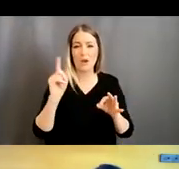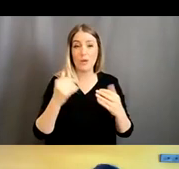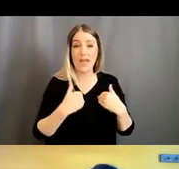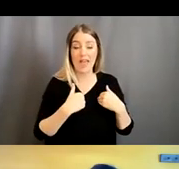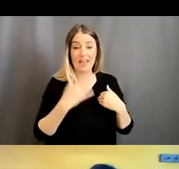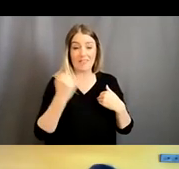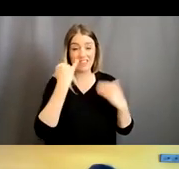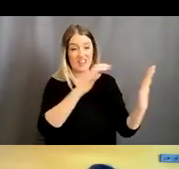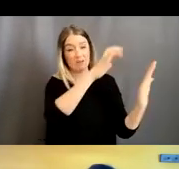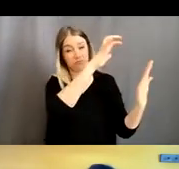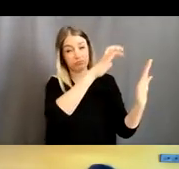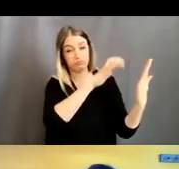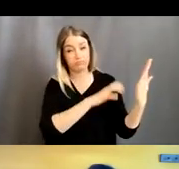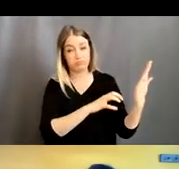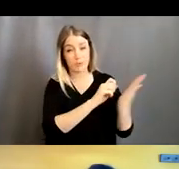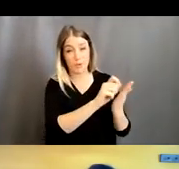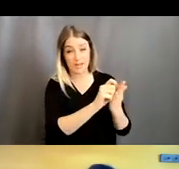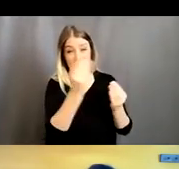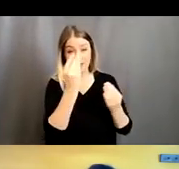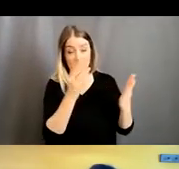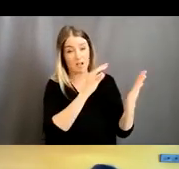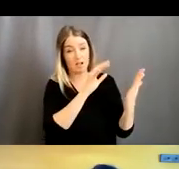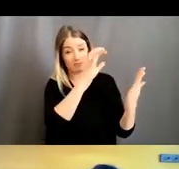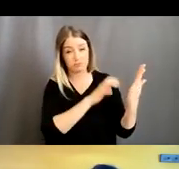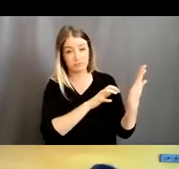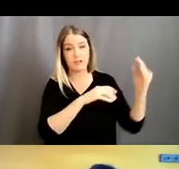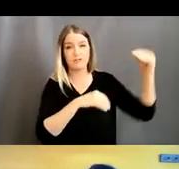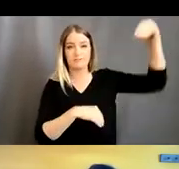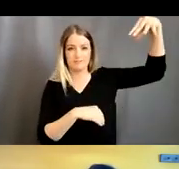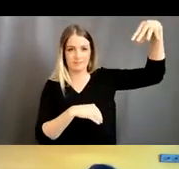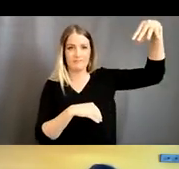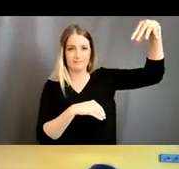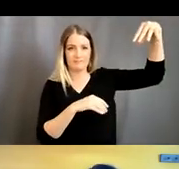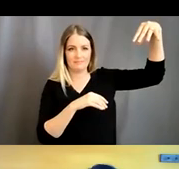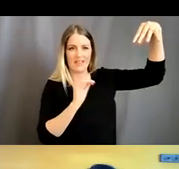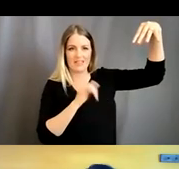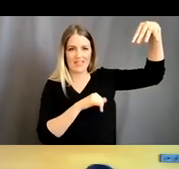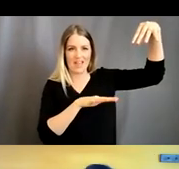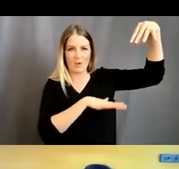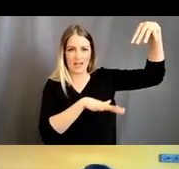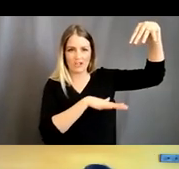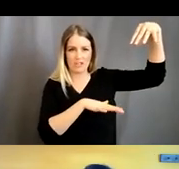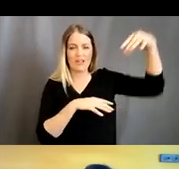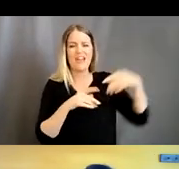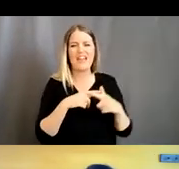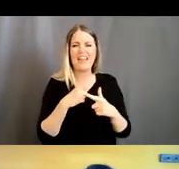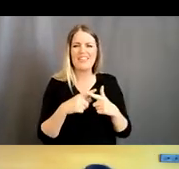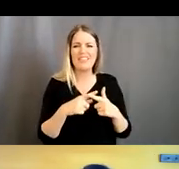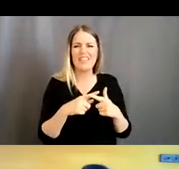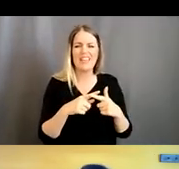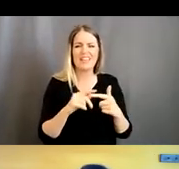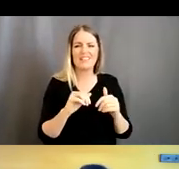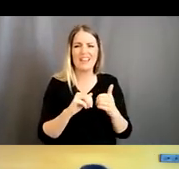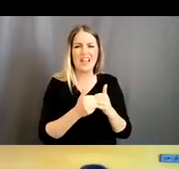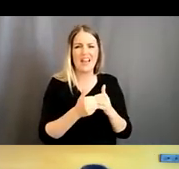written information, that there's good light in that location. And then how far back